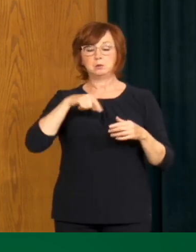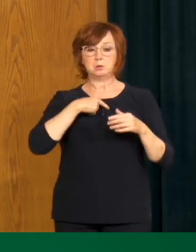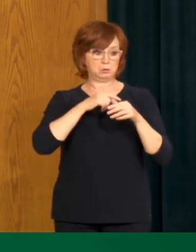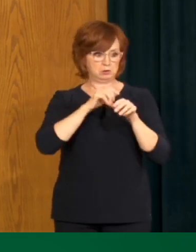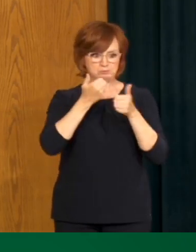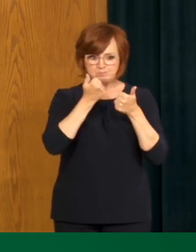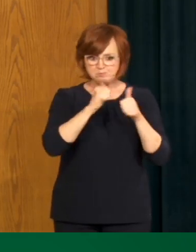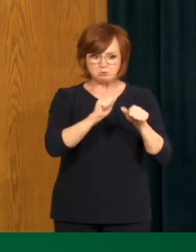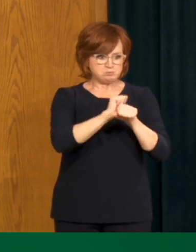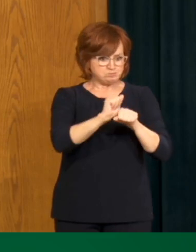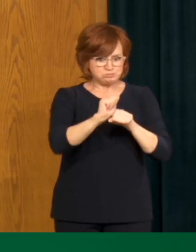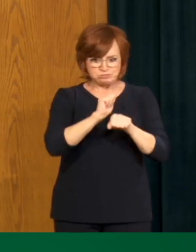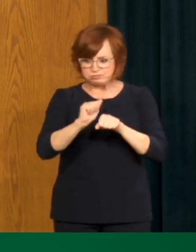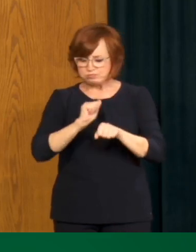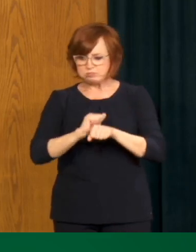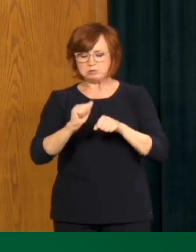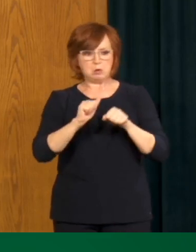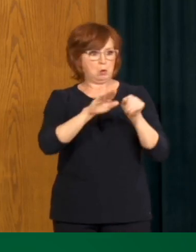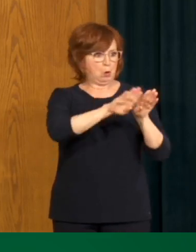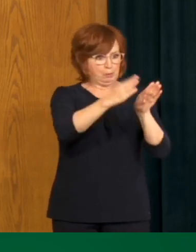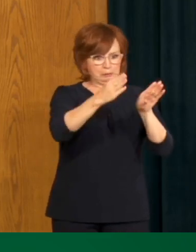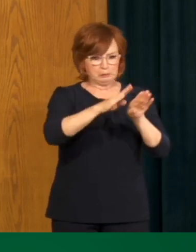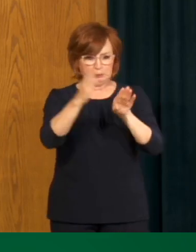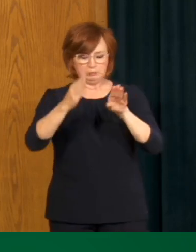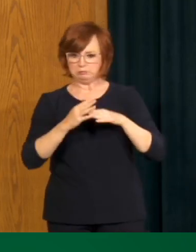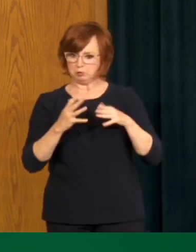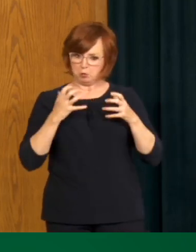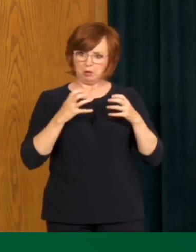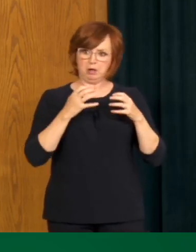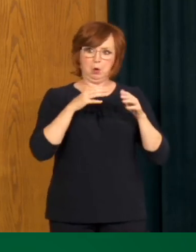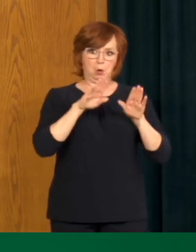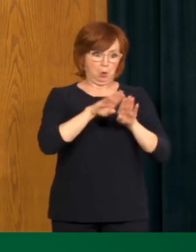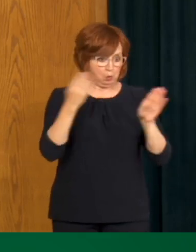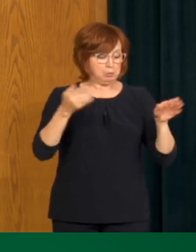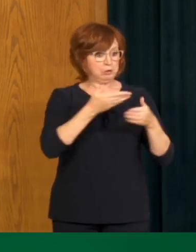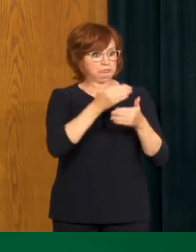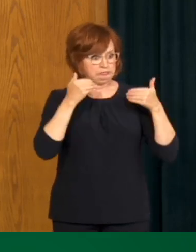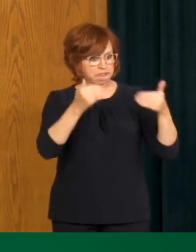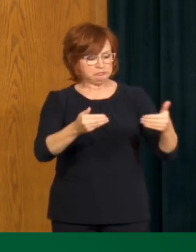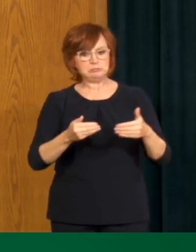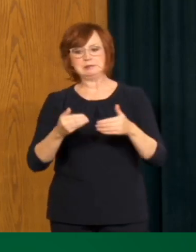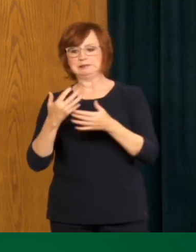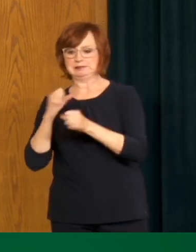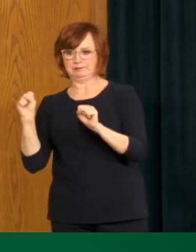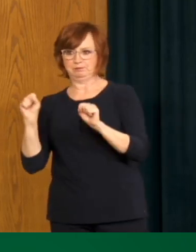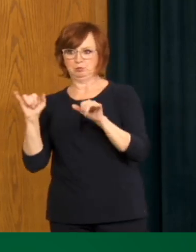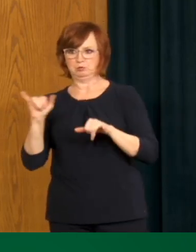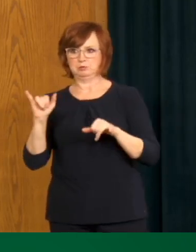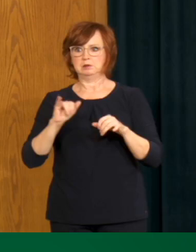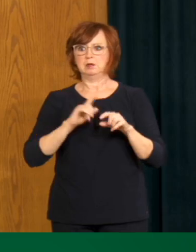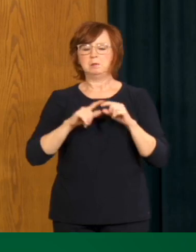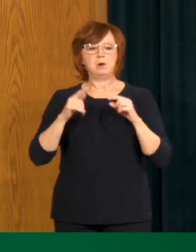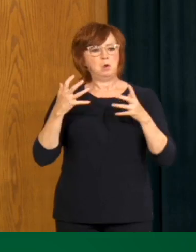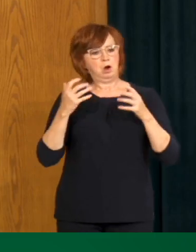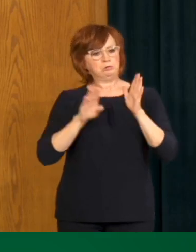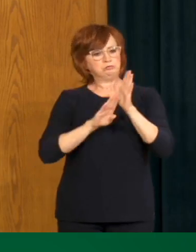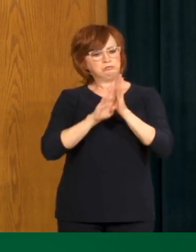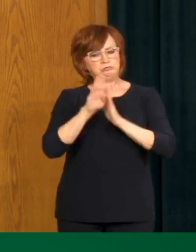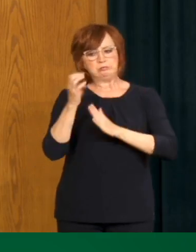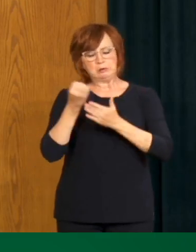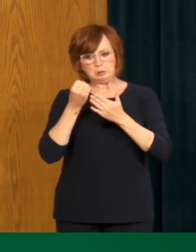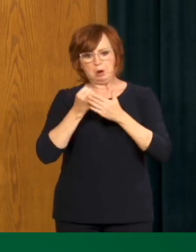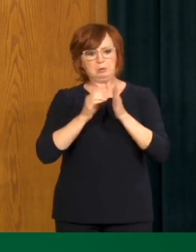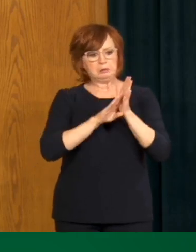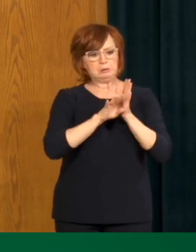but also ensuring that it is reopened as safely as possible, so that our economy can recover and more people are able to go back to